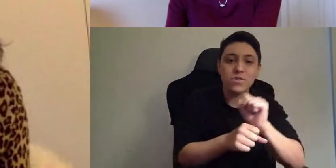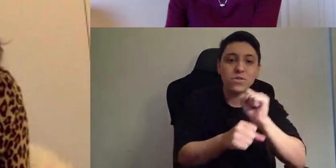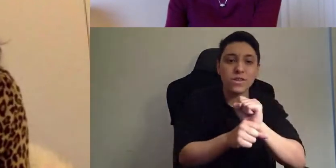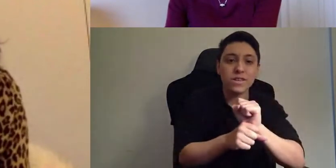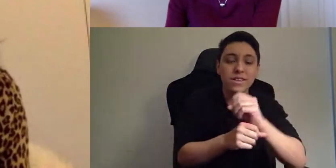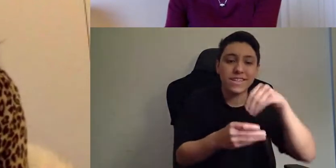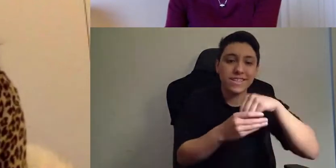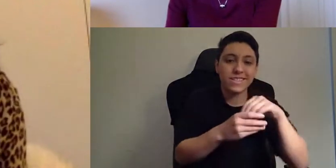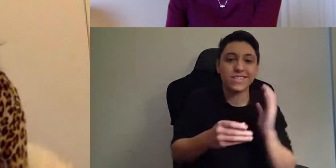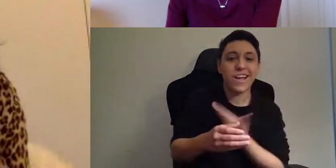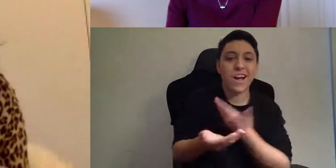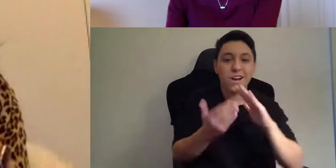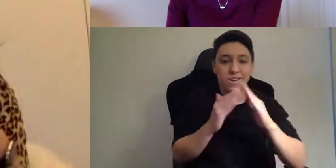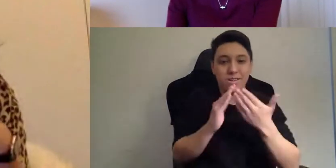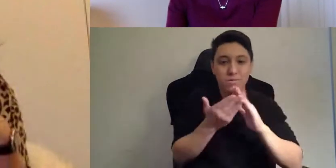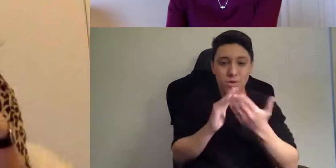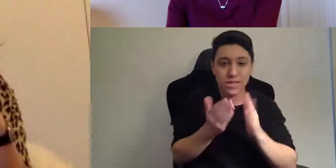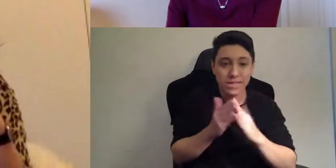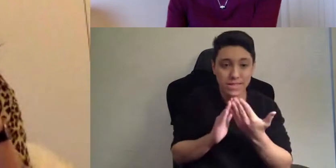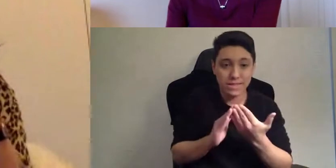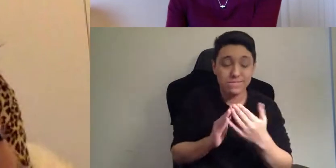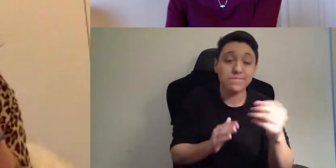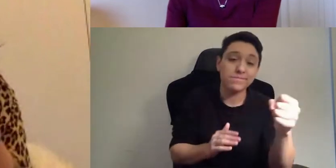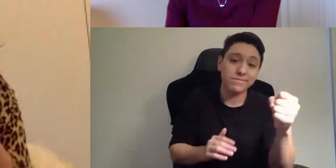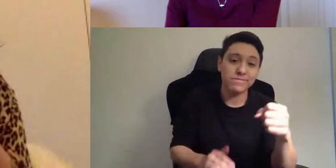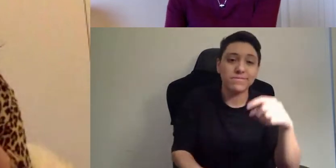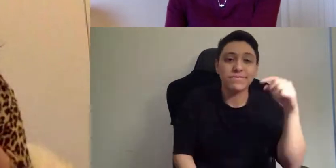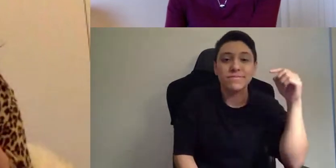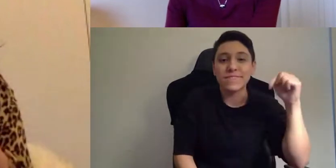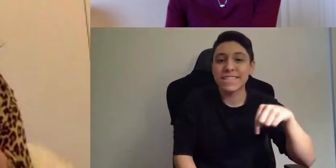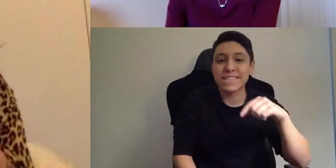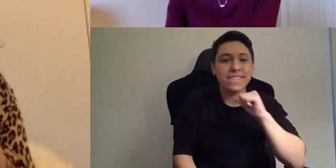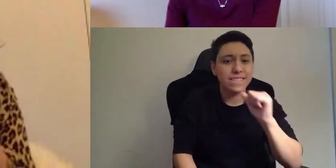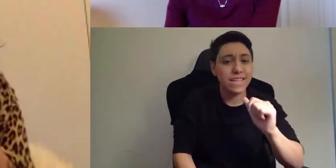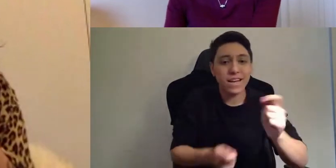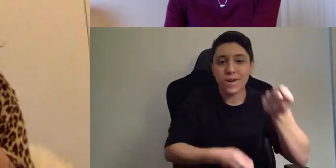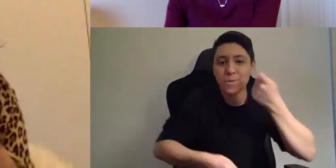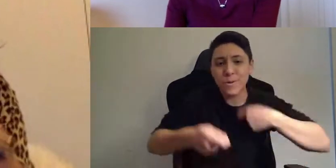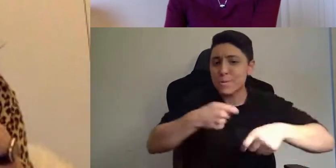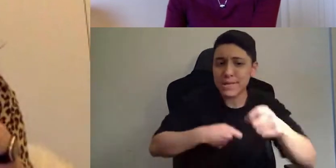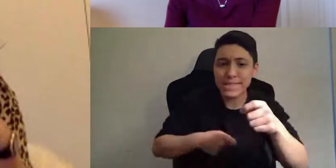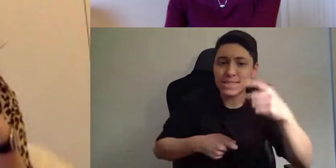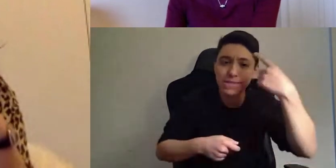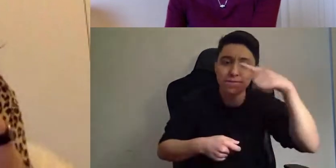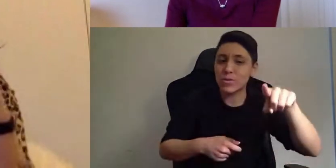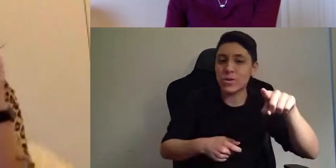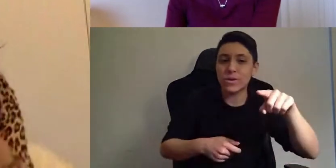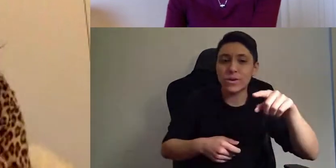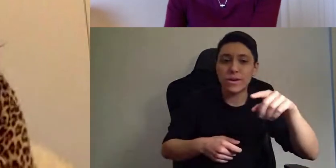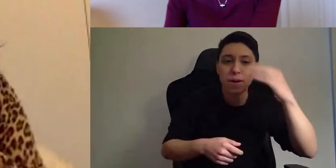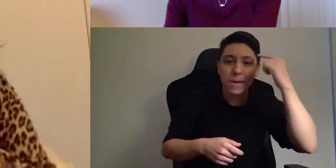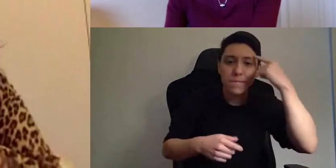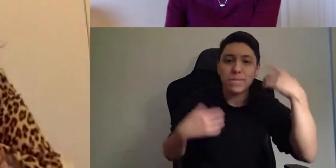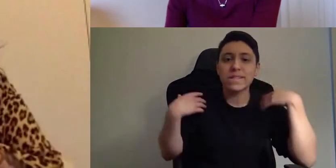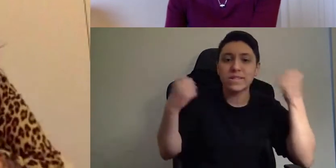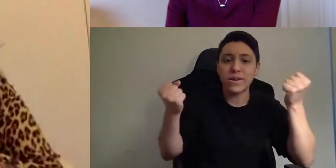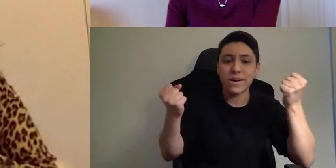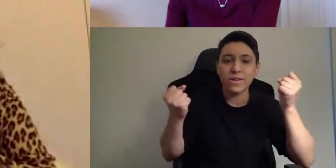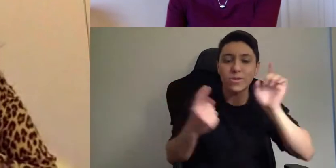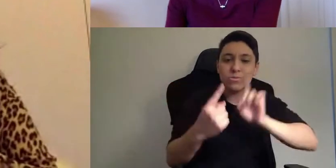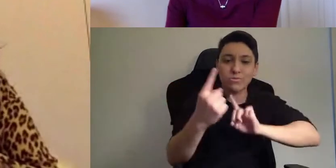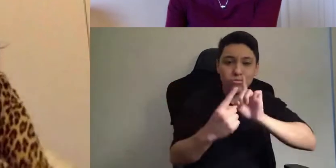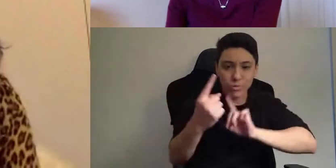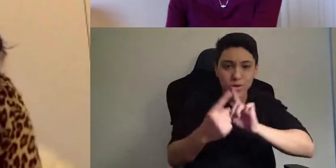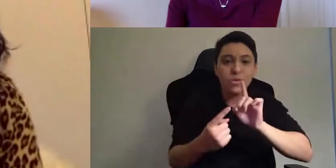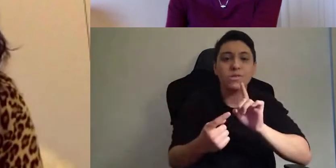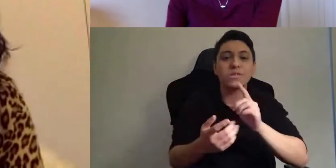inside of our communities. And this does not substitute for any mental health one-on-one